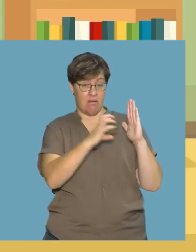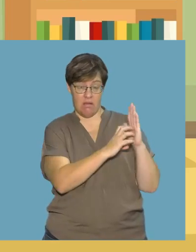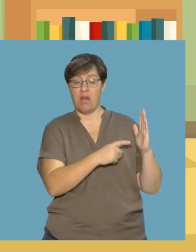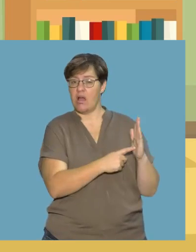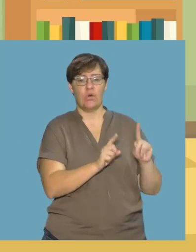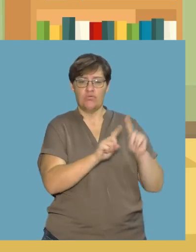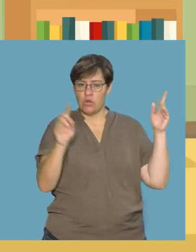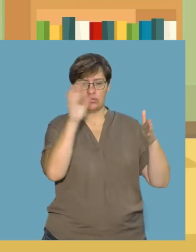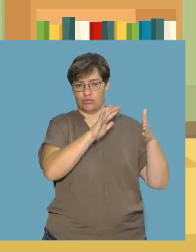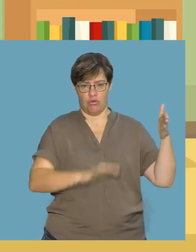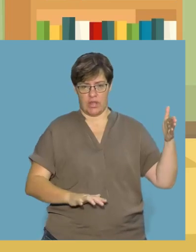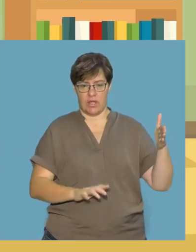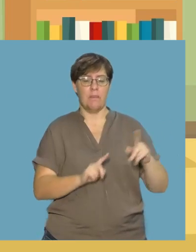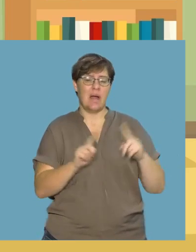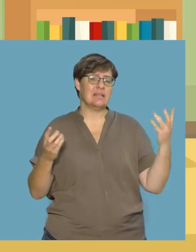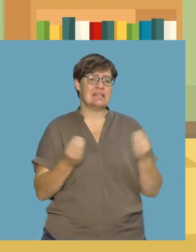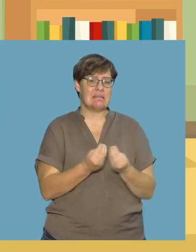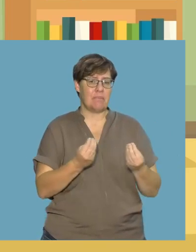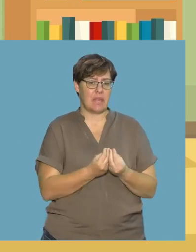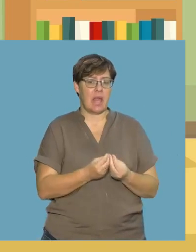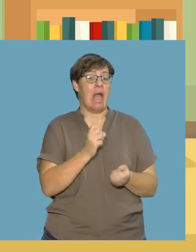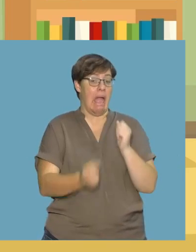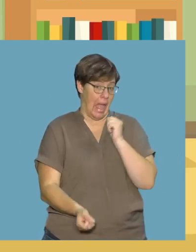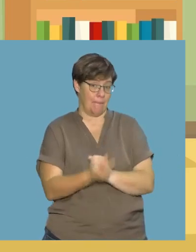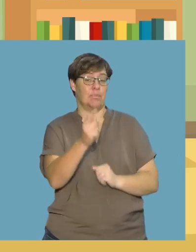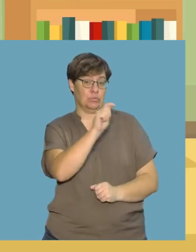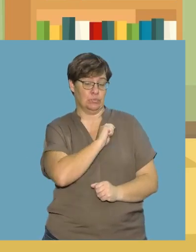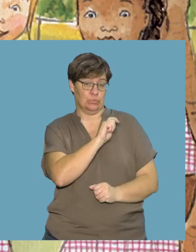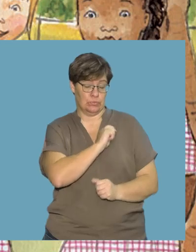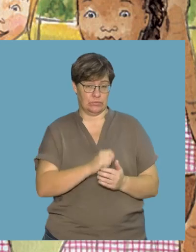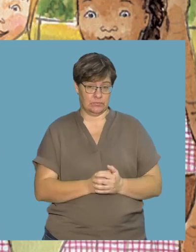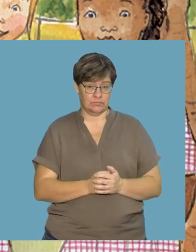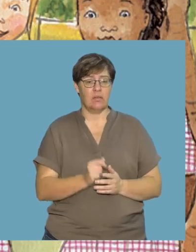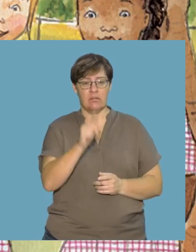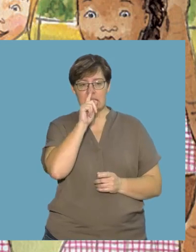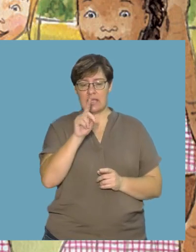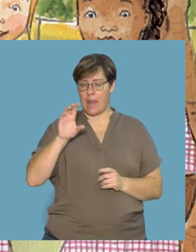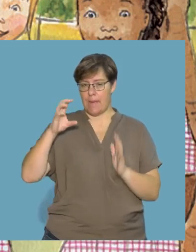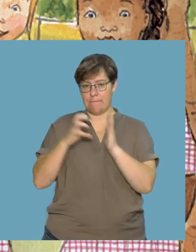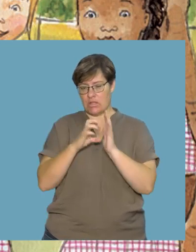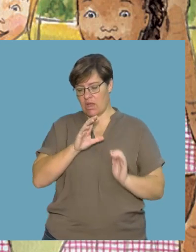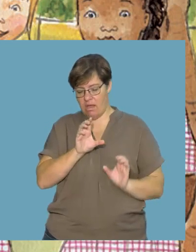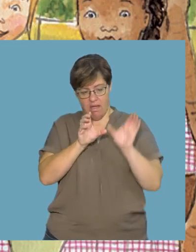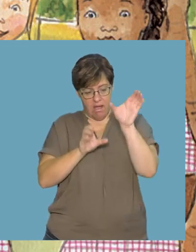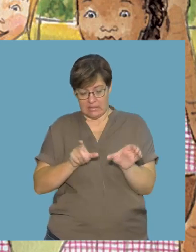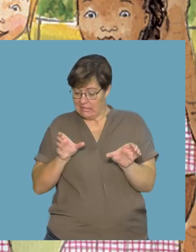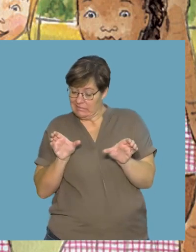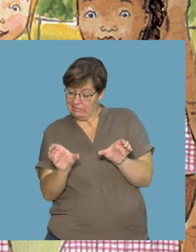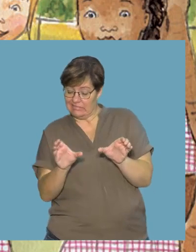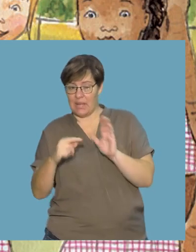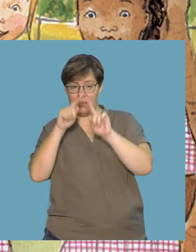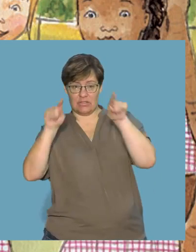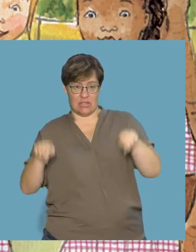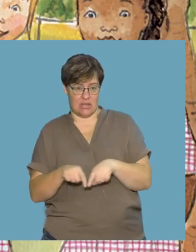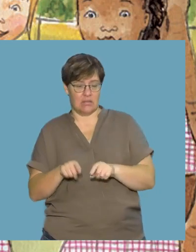a story, but rather something that really happened. Look at the picture next to the article. Before we begin reading, can you